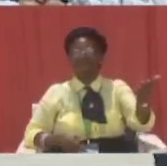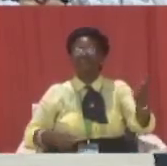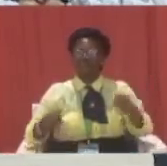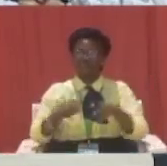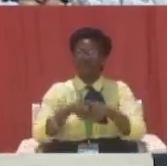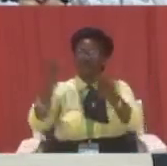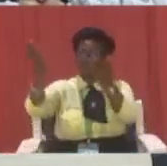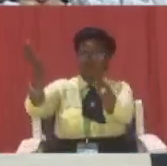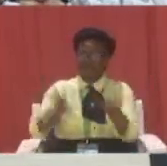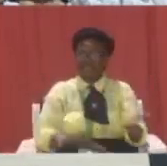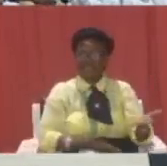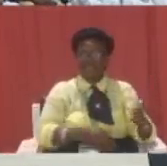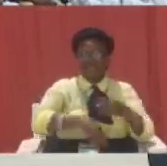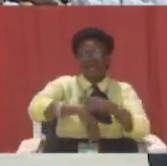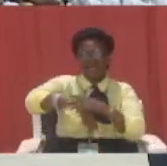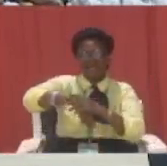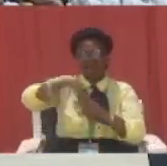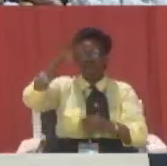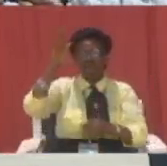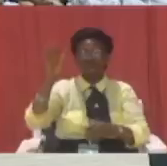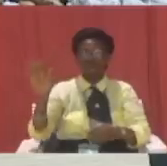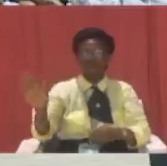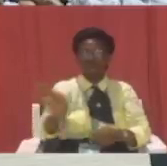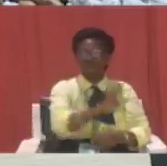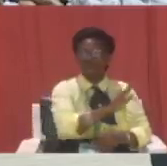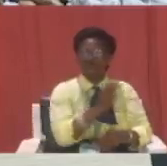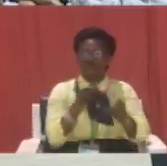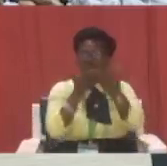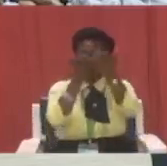then pray.